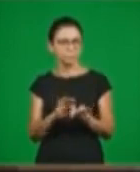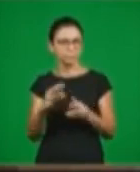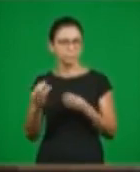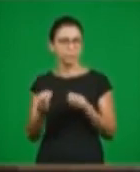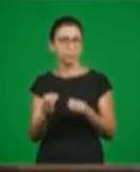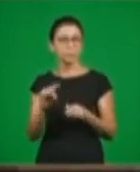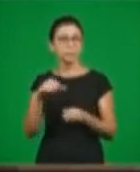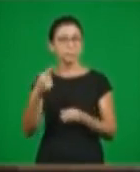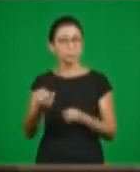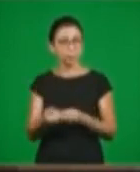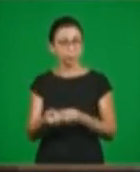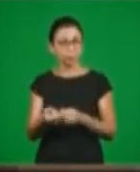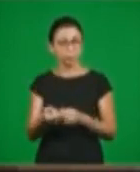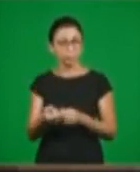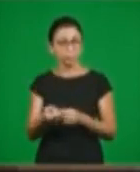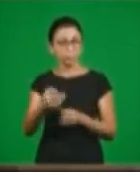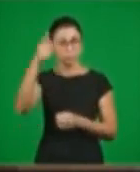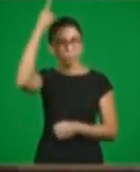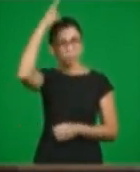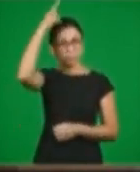fellowship.